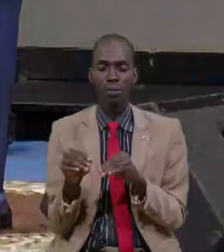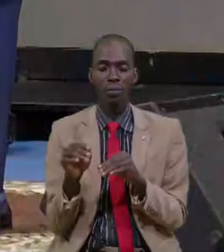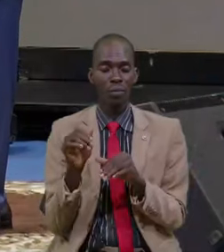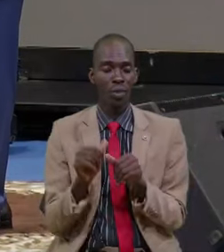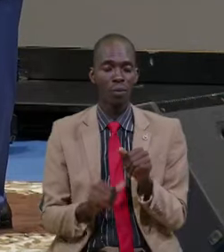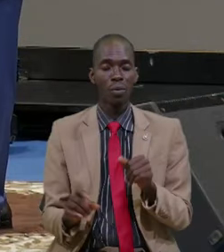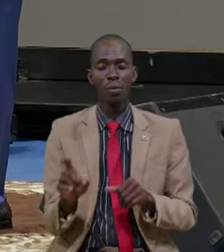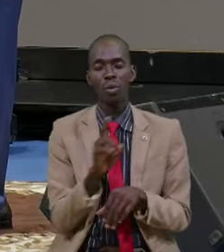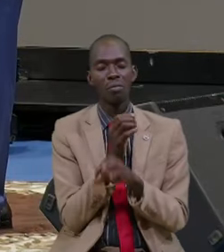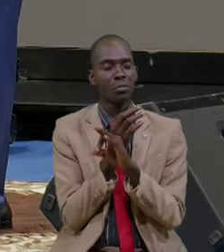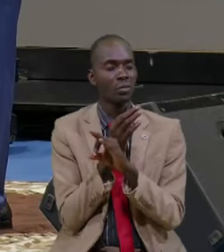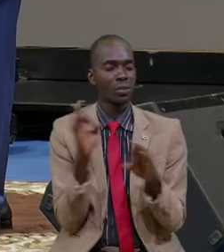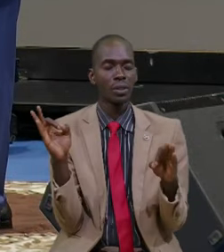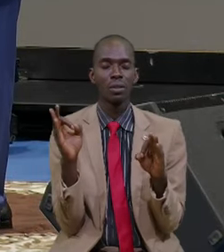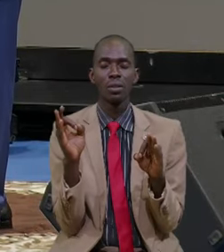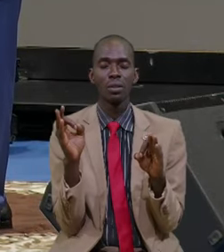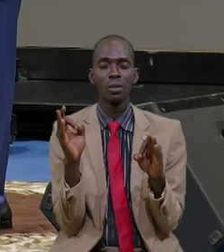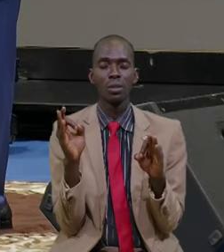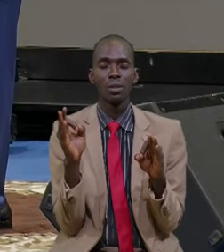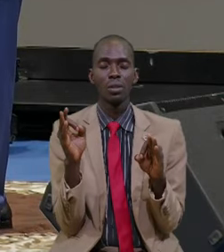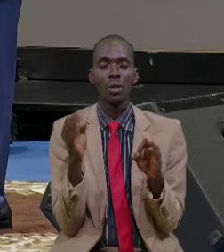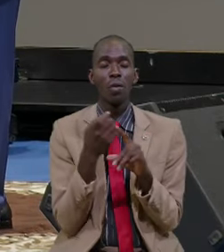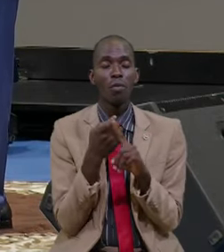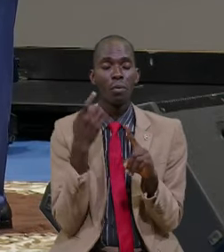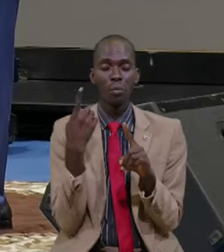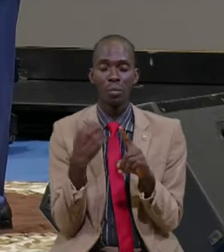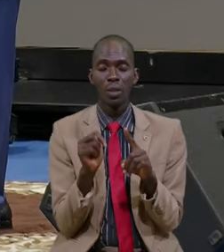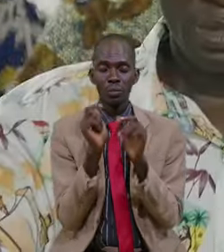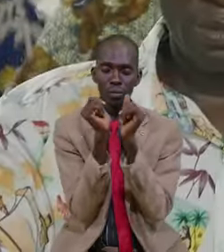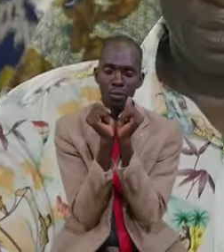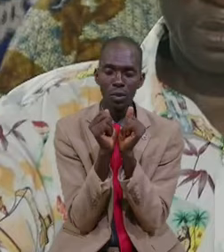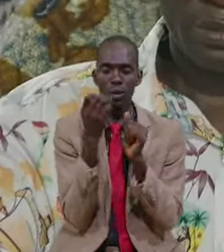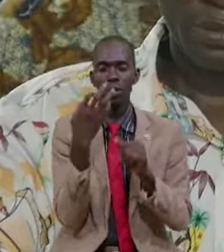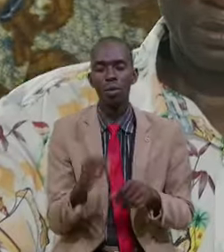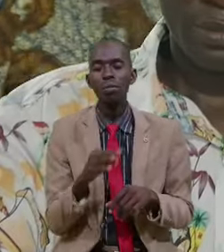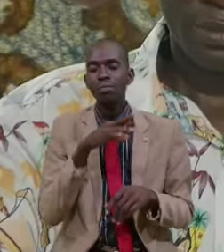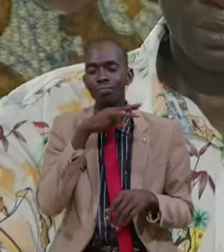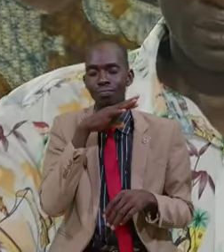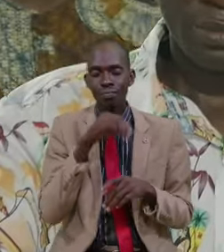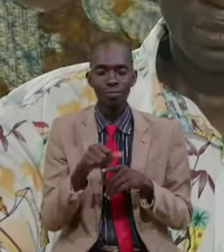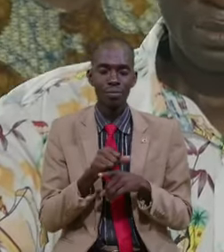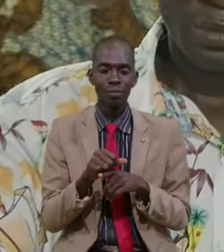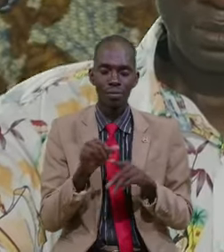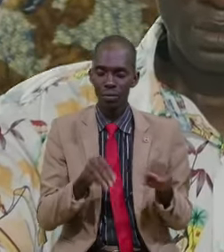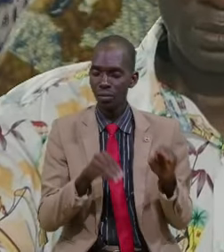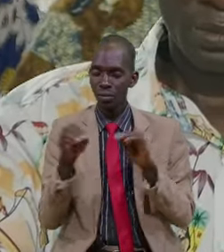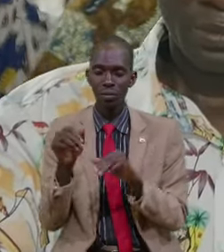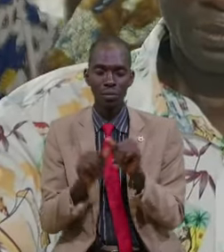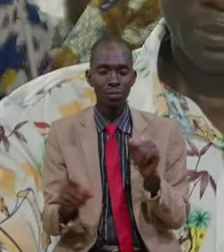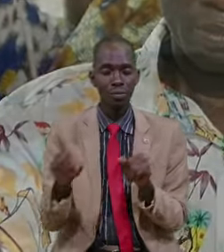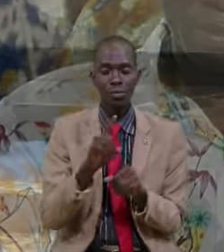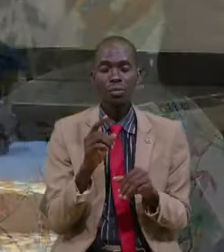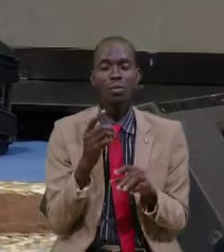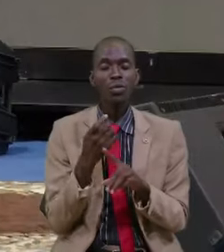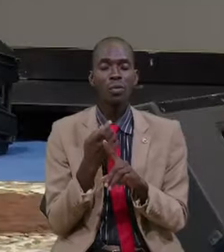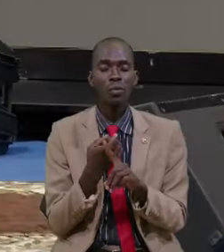everyone free from the bondage of corruption. Set everyone free from the